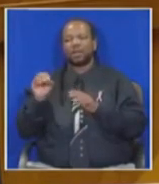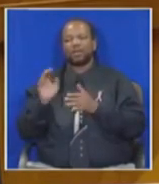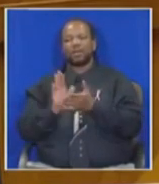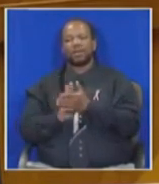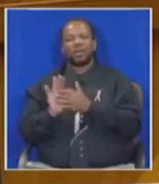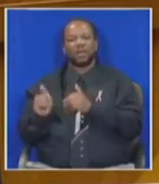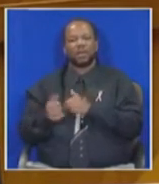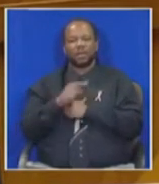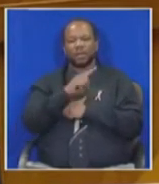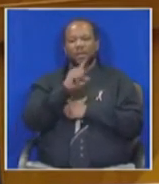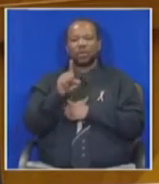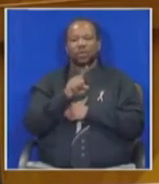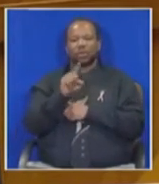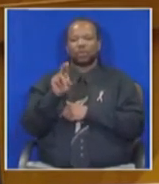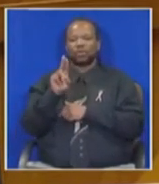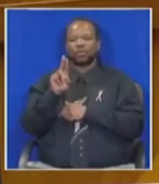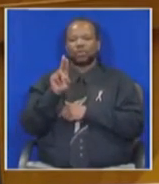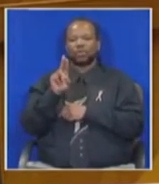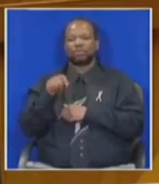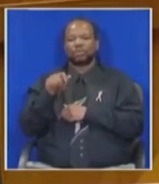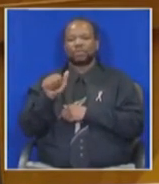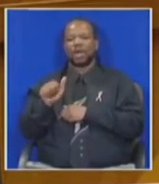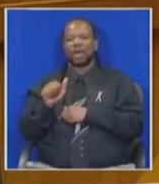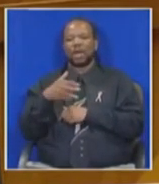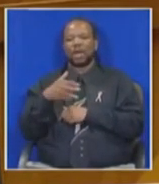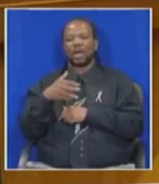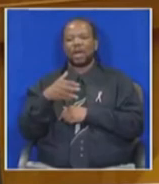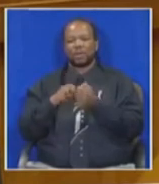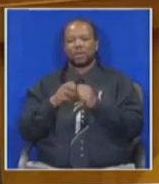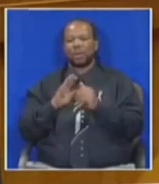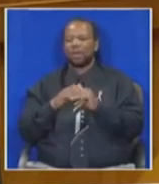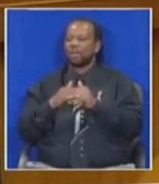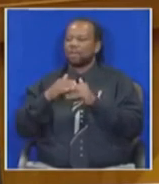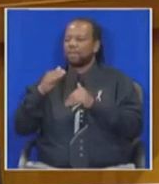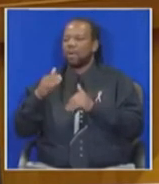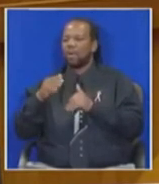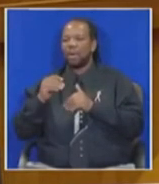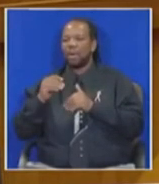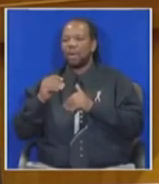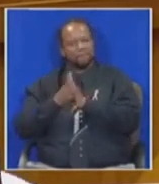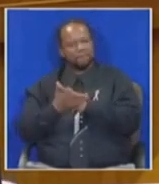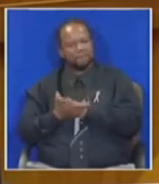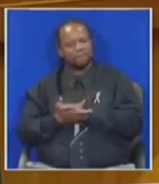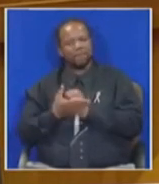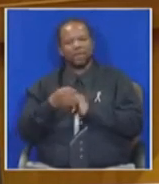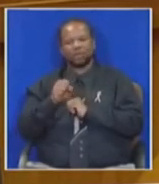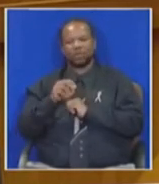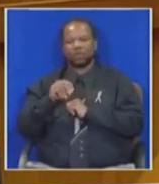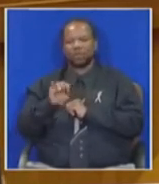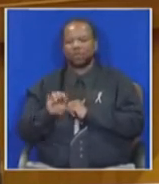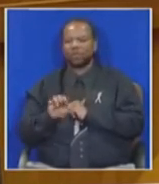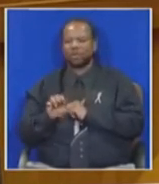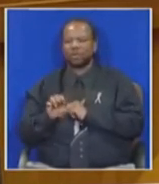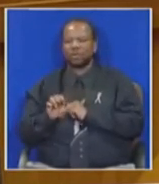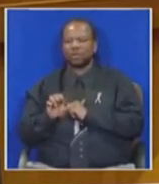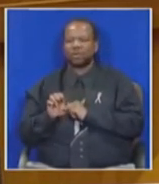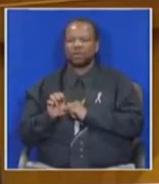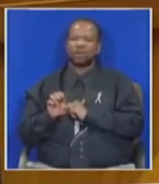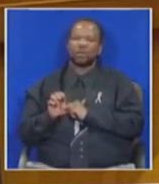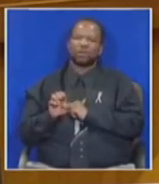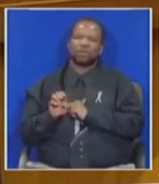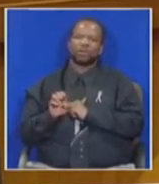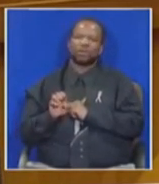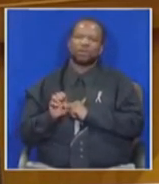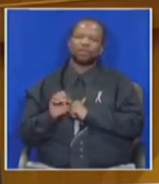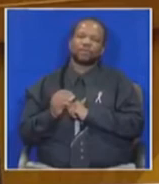saga revelations and politically motivated manipulations at state-owned enterprises, we could have ensured